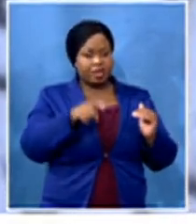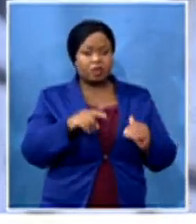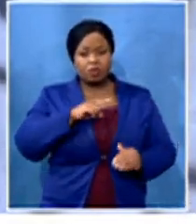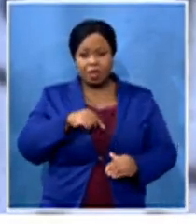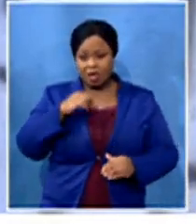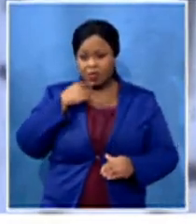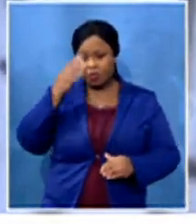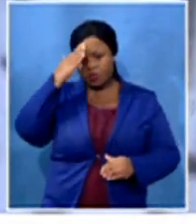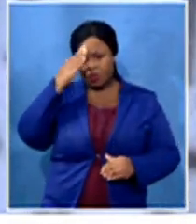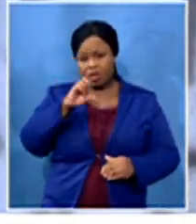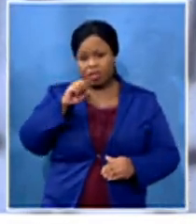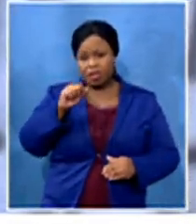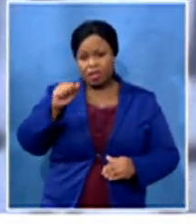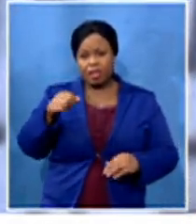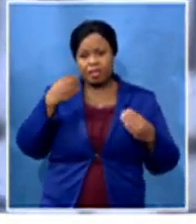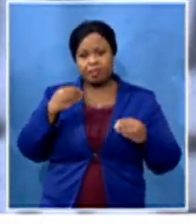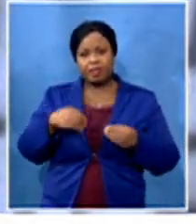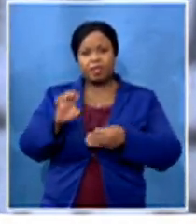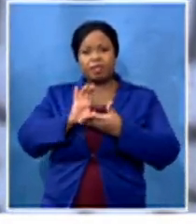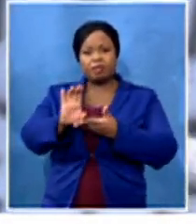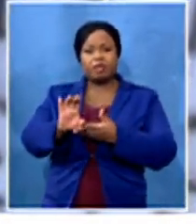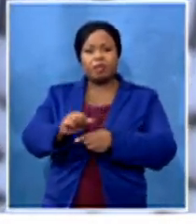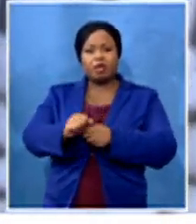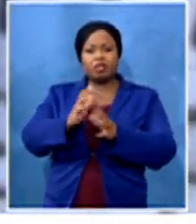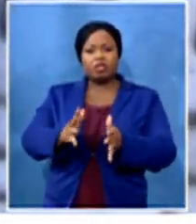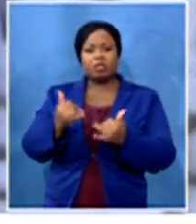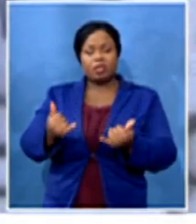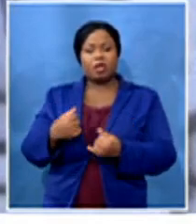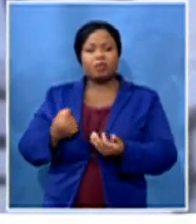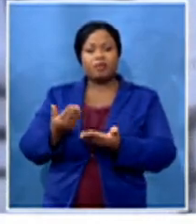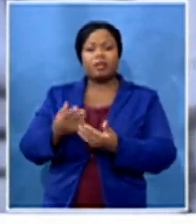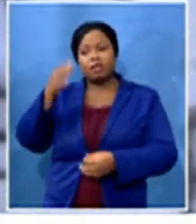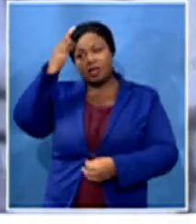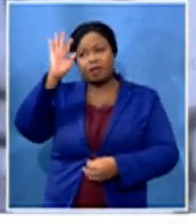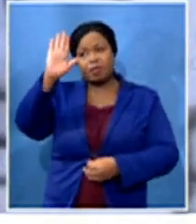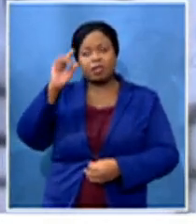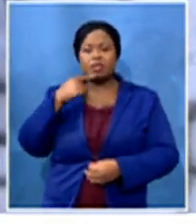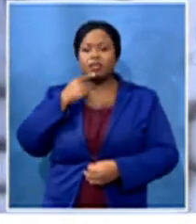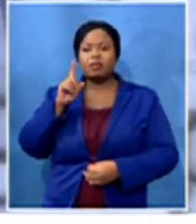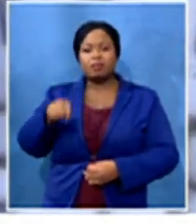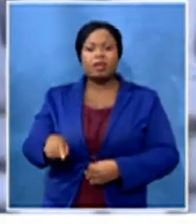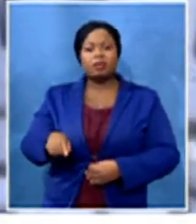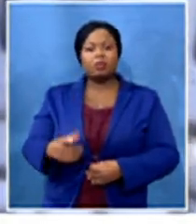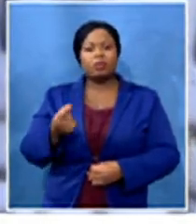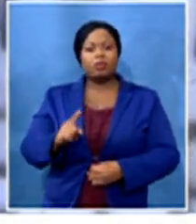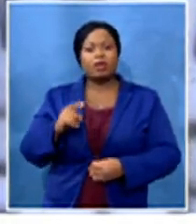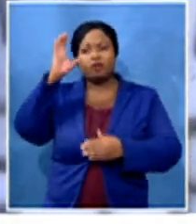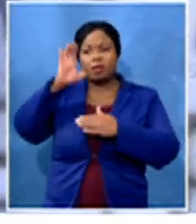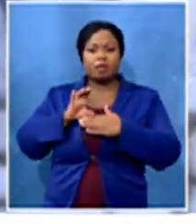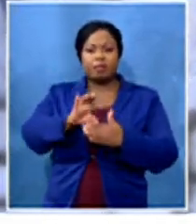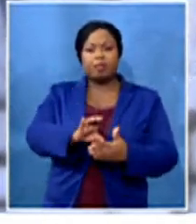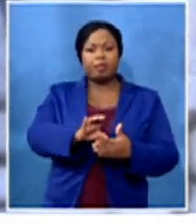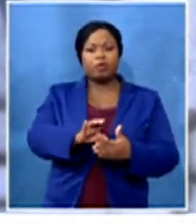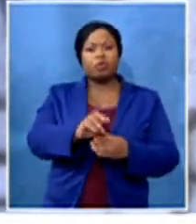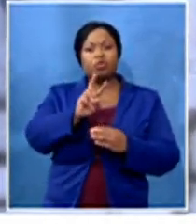that SAA business rescue practitioners have requested government to actually put in a cash injection of